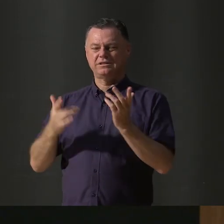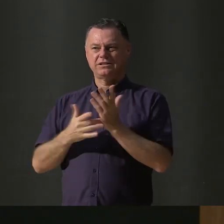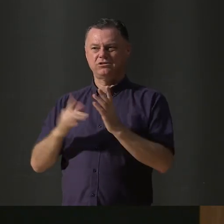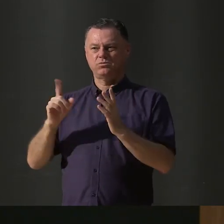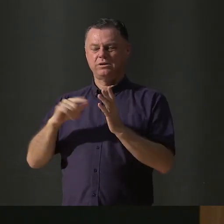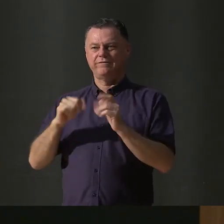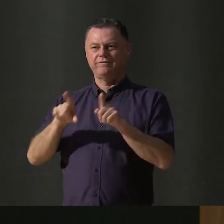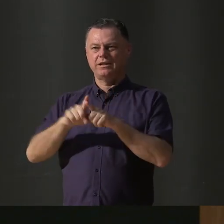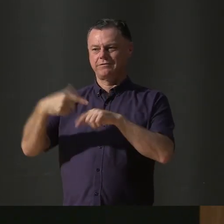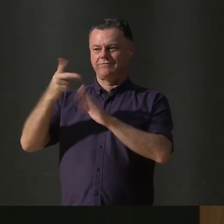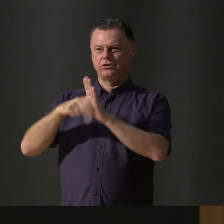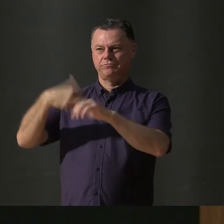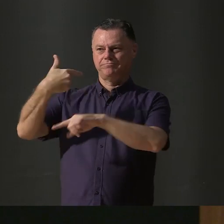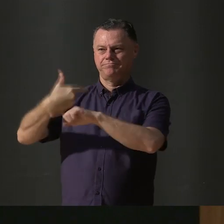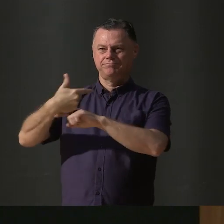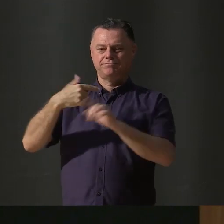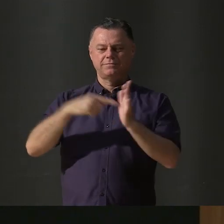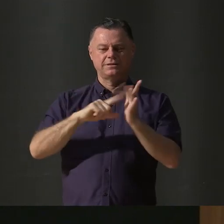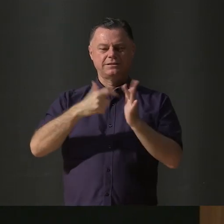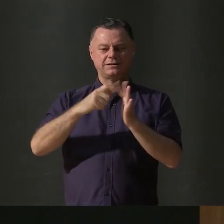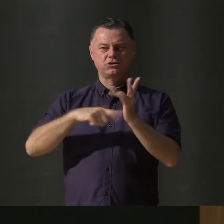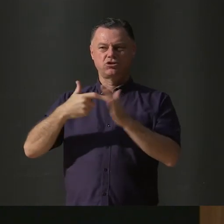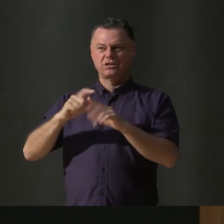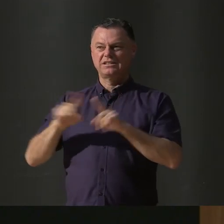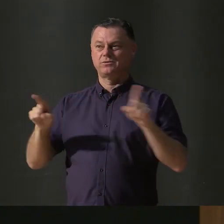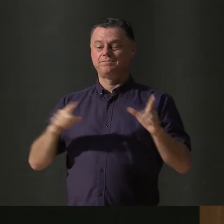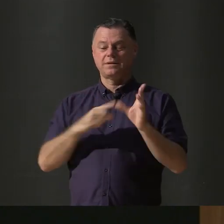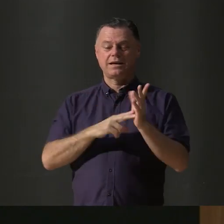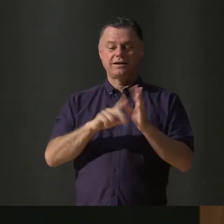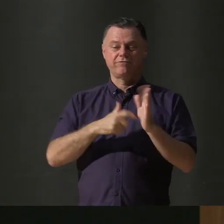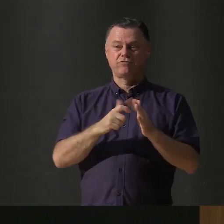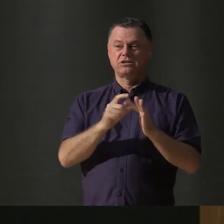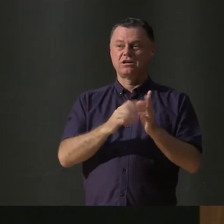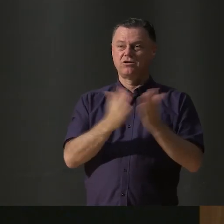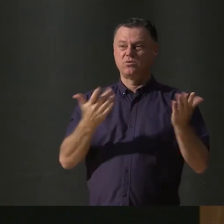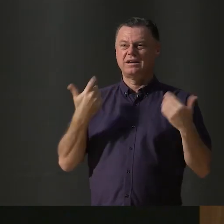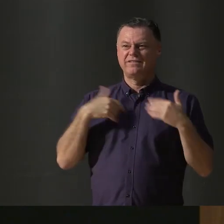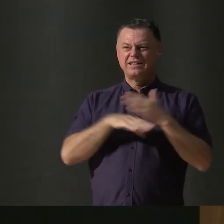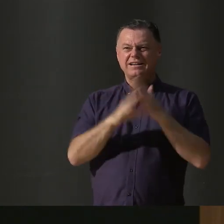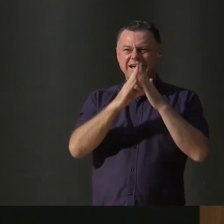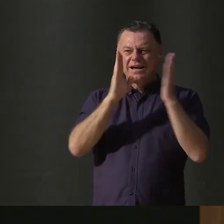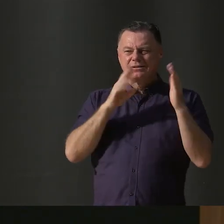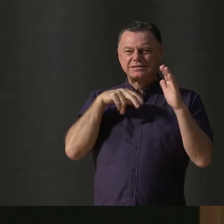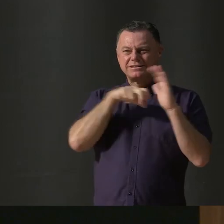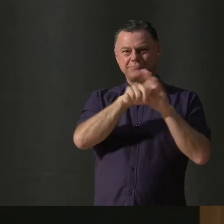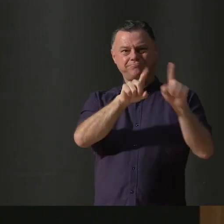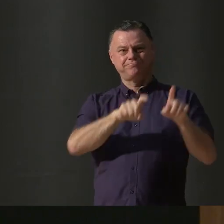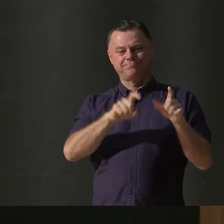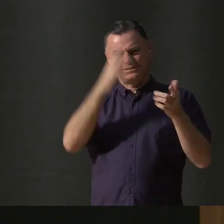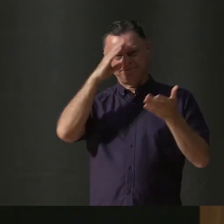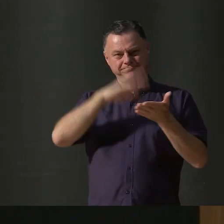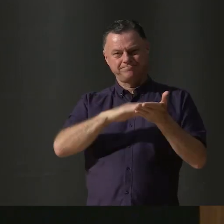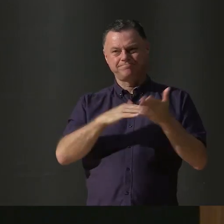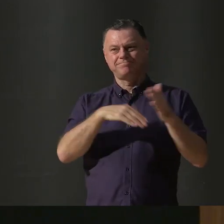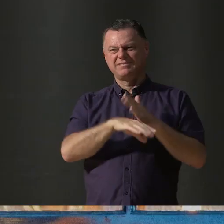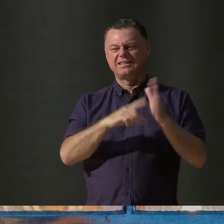history. A key difference is that Anne Frank's diary and the annex in which she hid are preserved today at